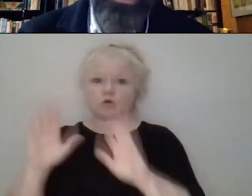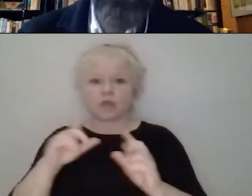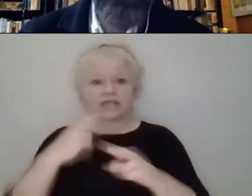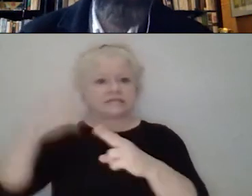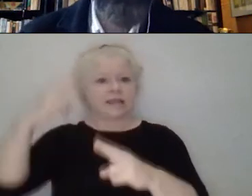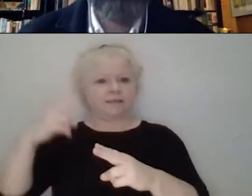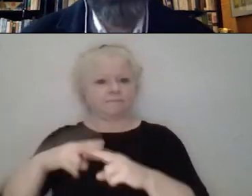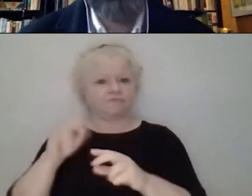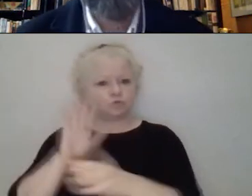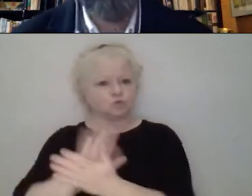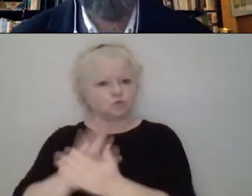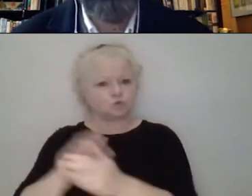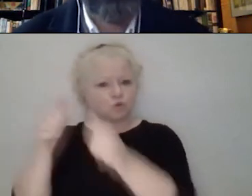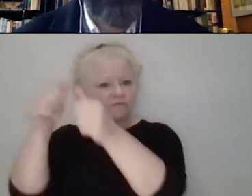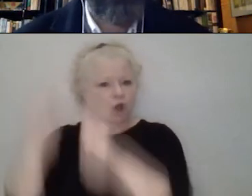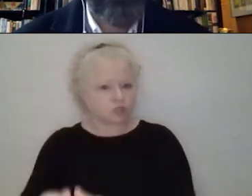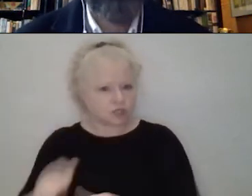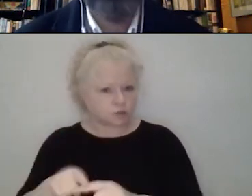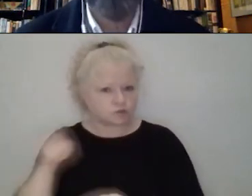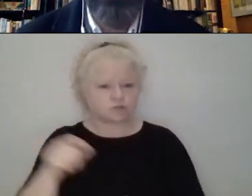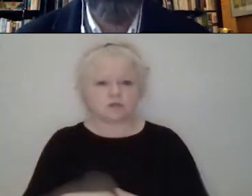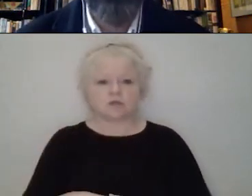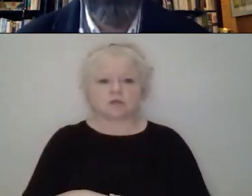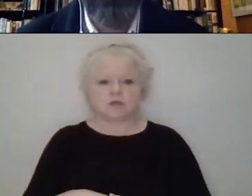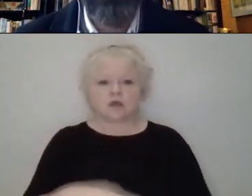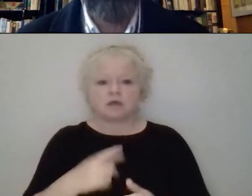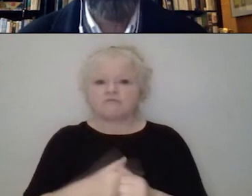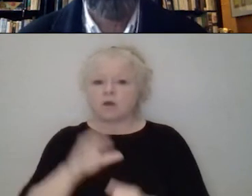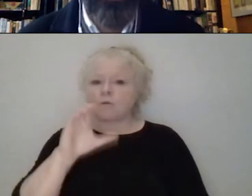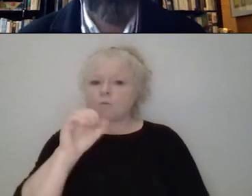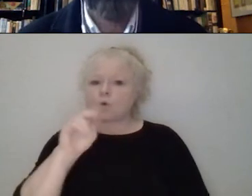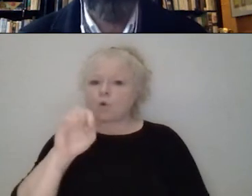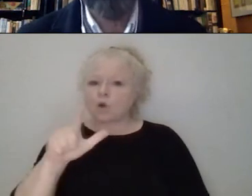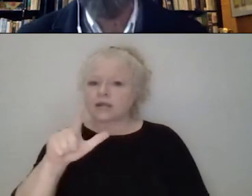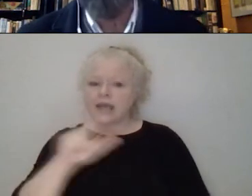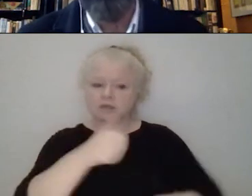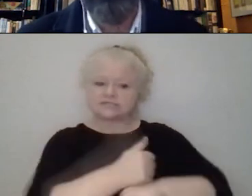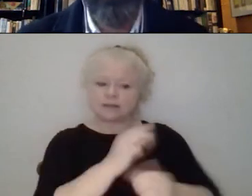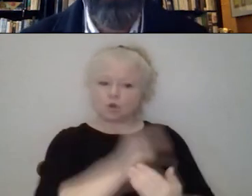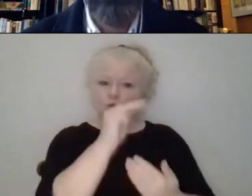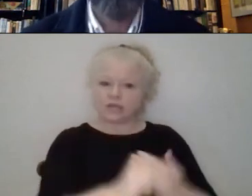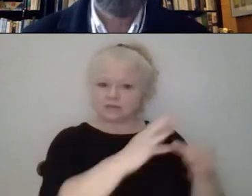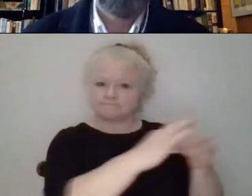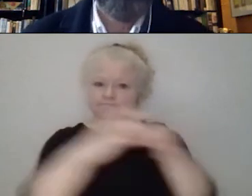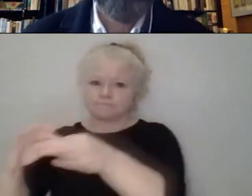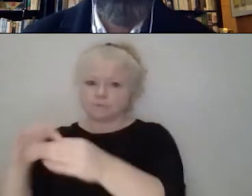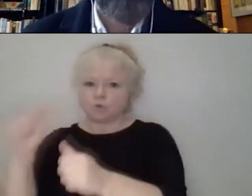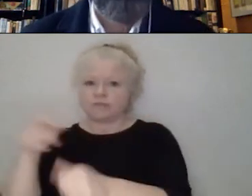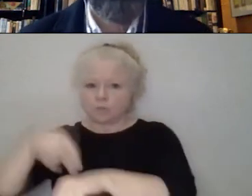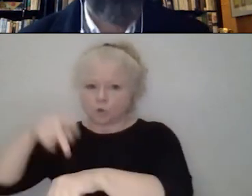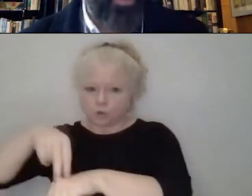of Architecture, which was created by Cornell. So Cornell established the curriculum, and some of the professors came from